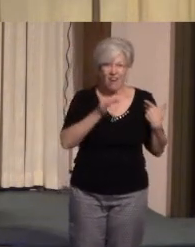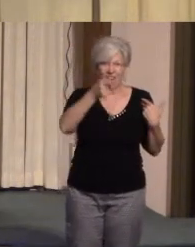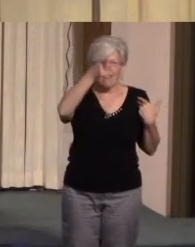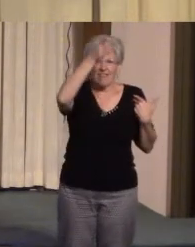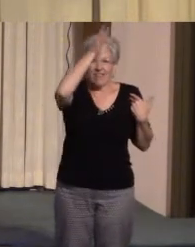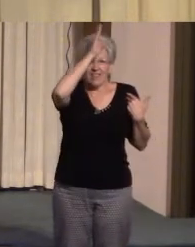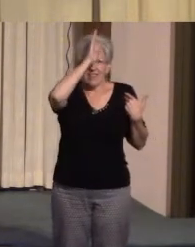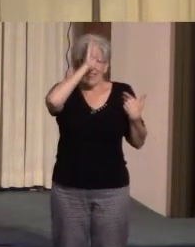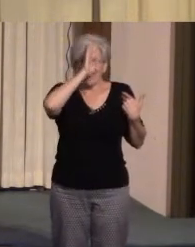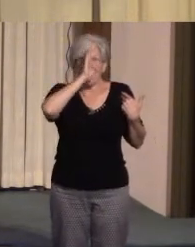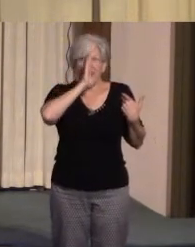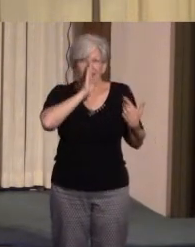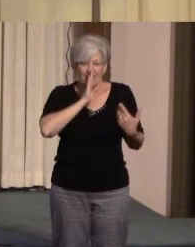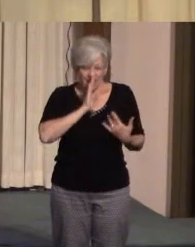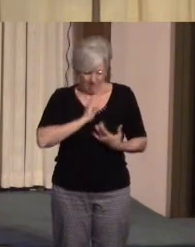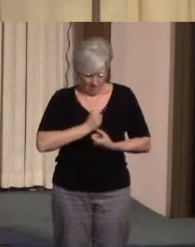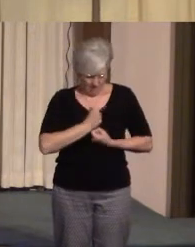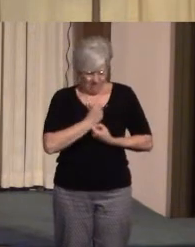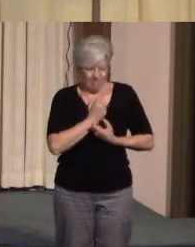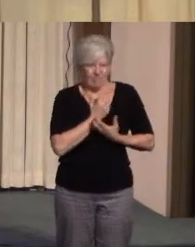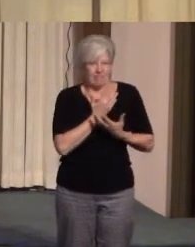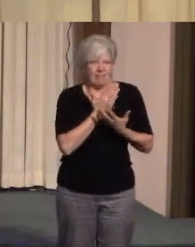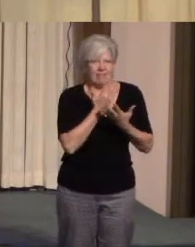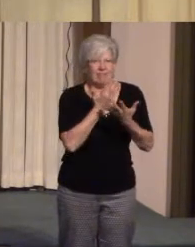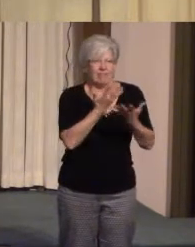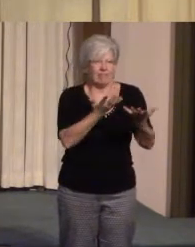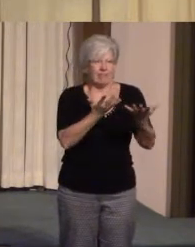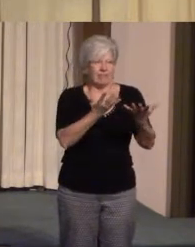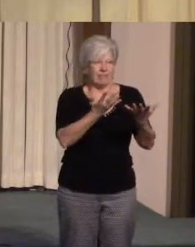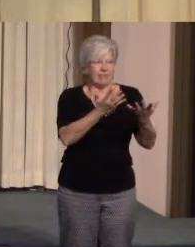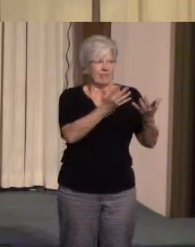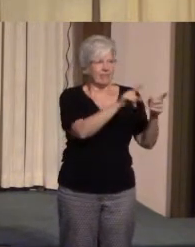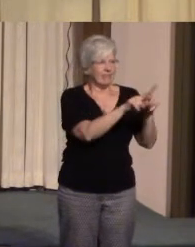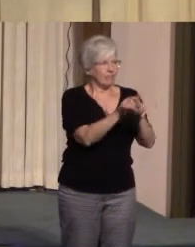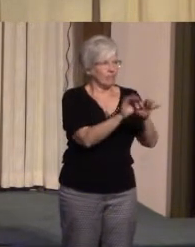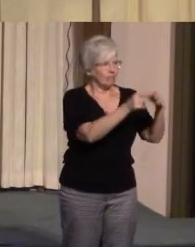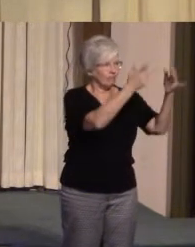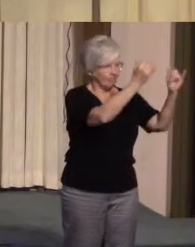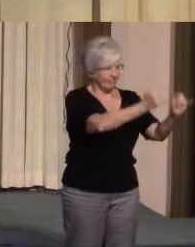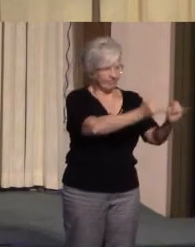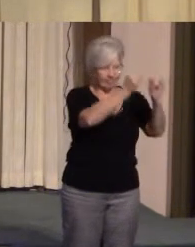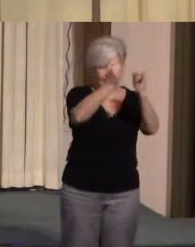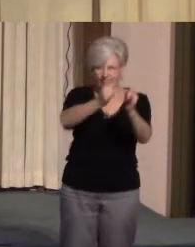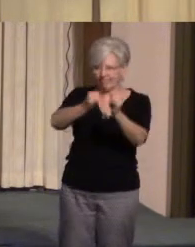forth into individual beings, right?